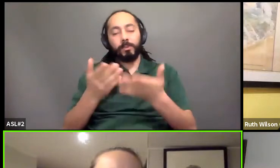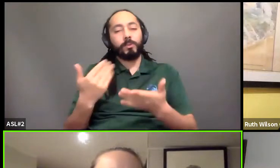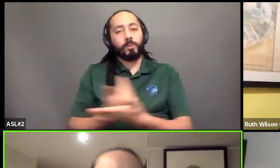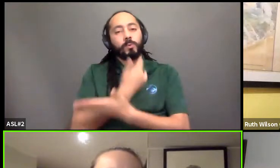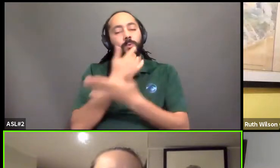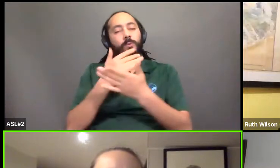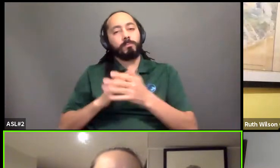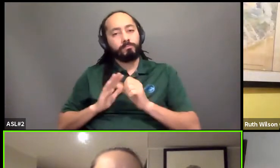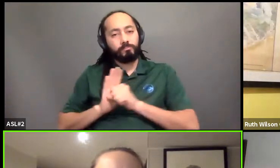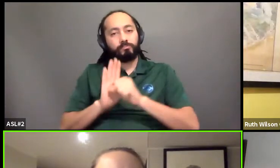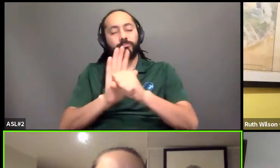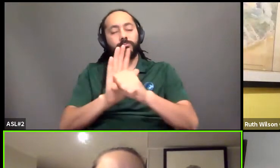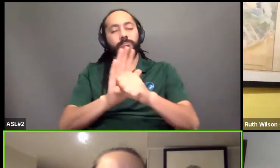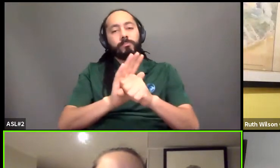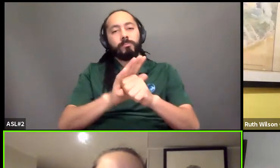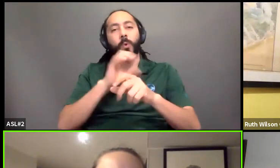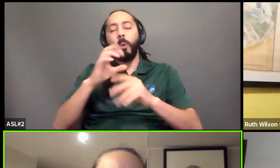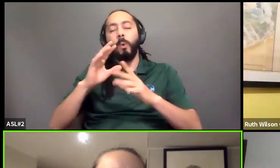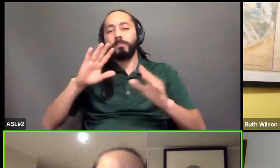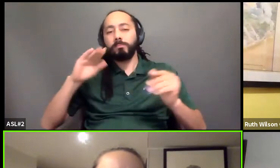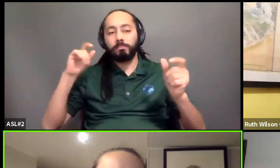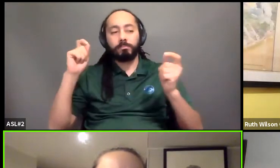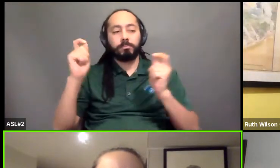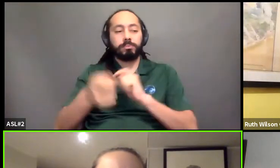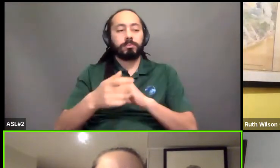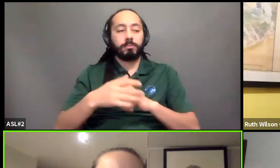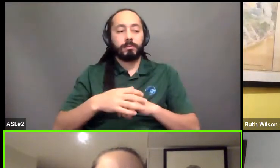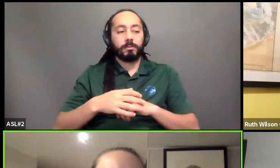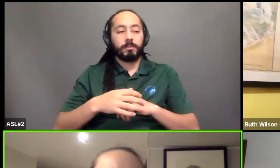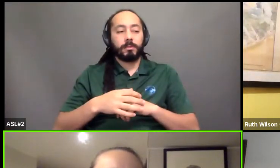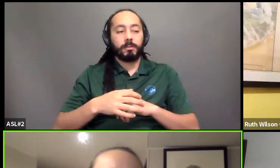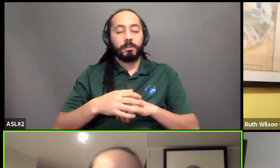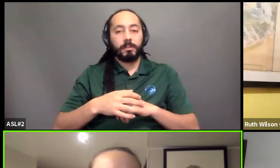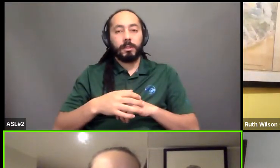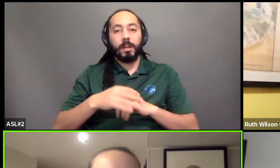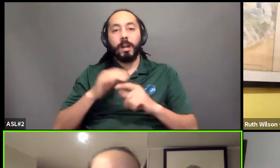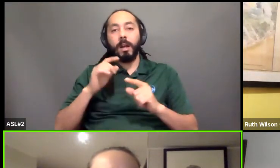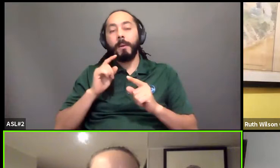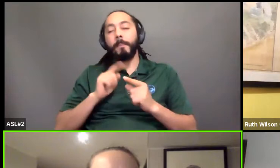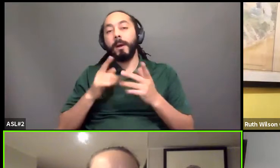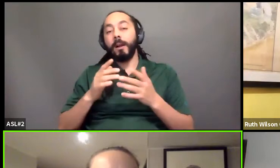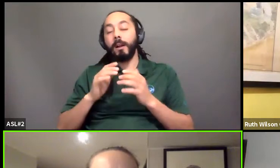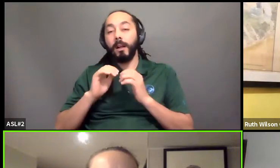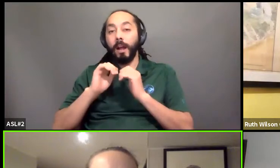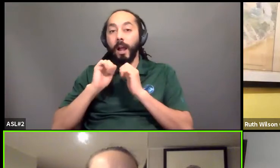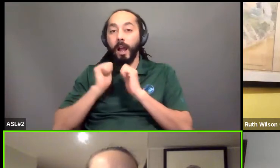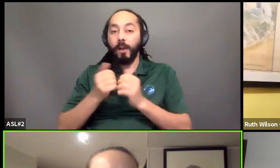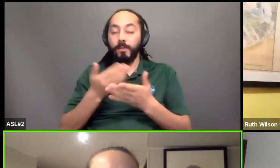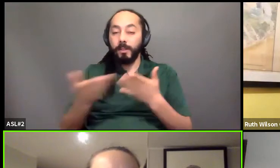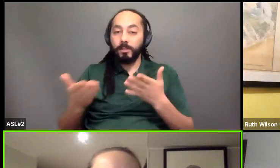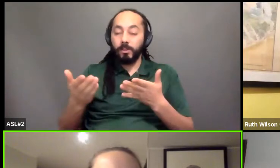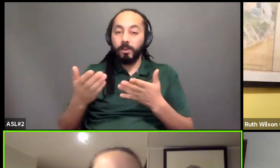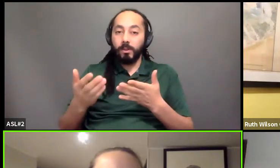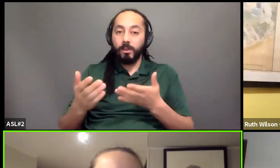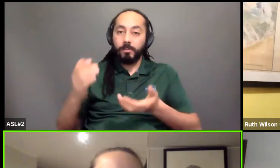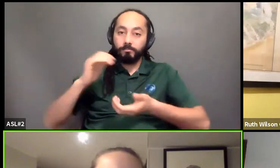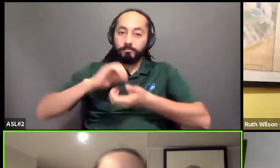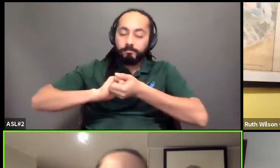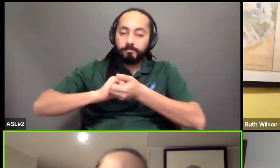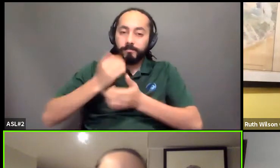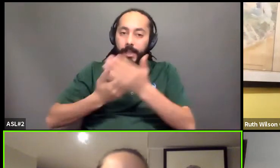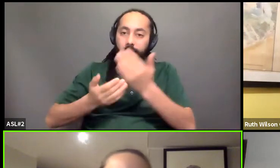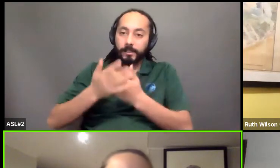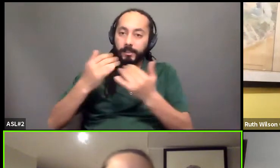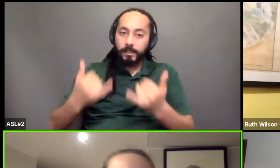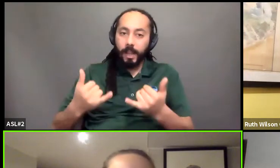or think those movements together in ways that either hold hands now or you can see on the horizon moving